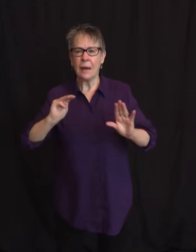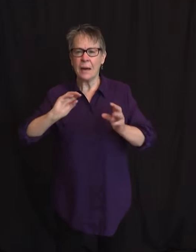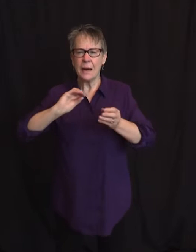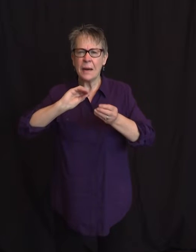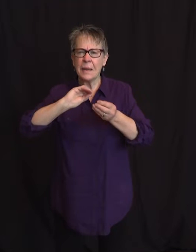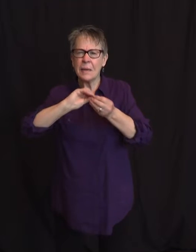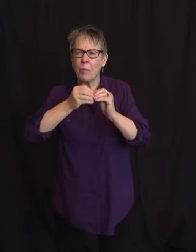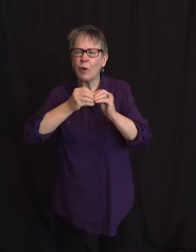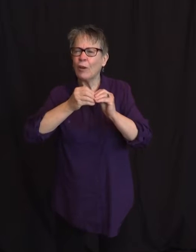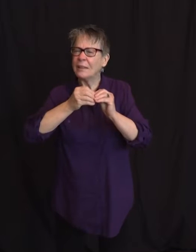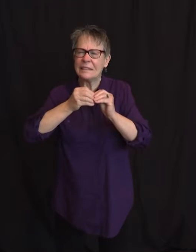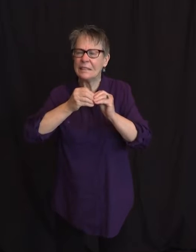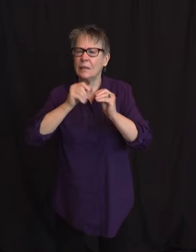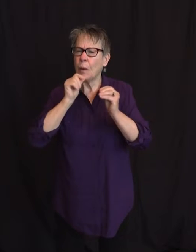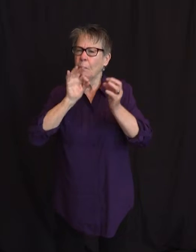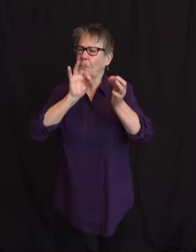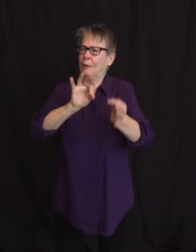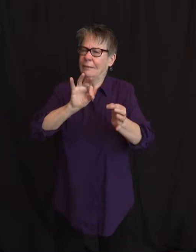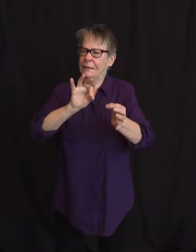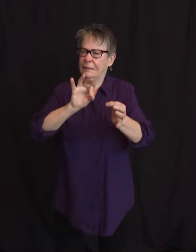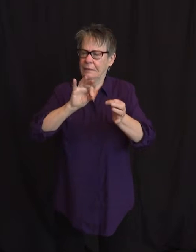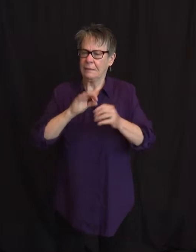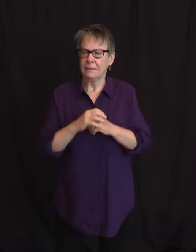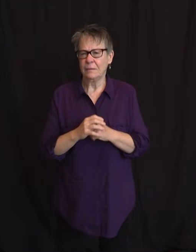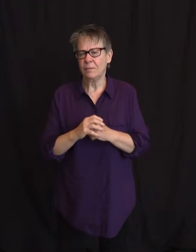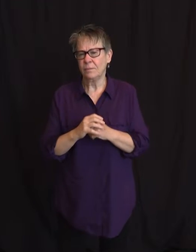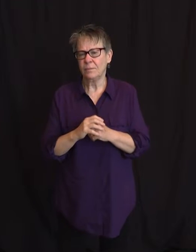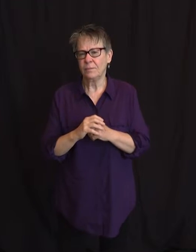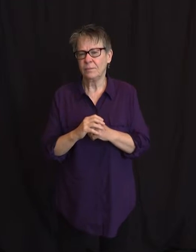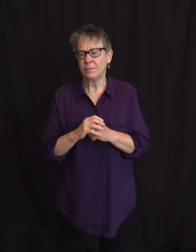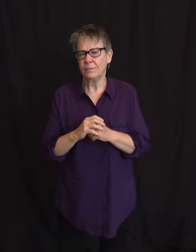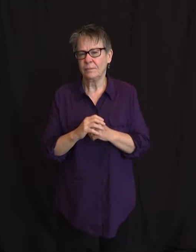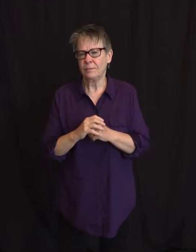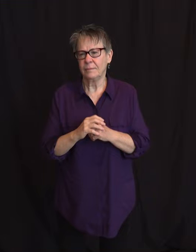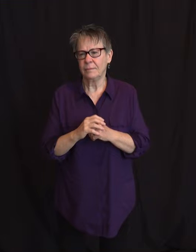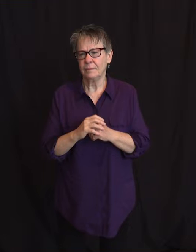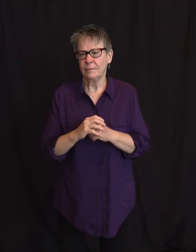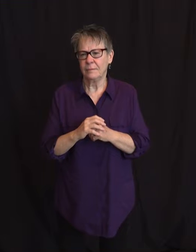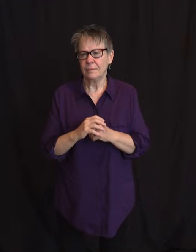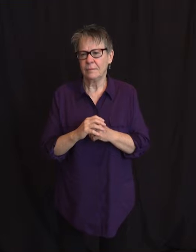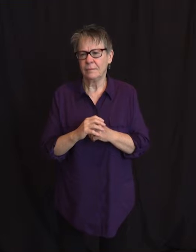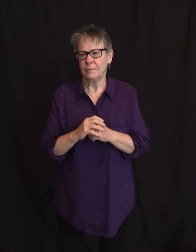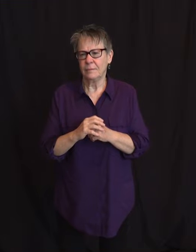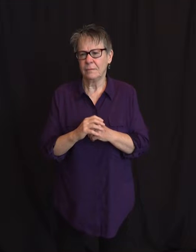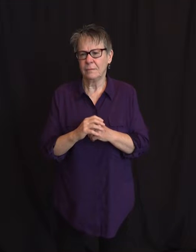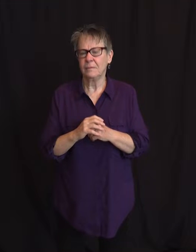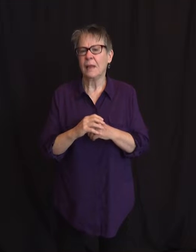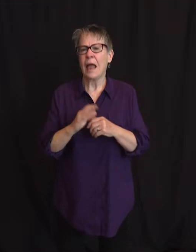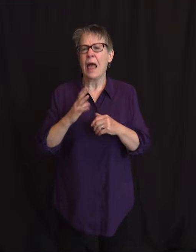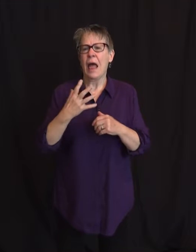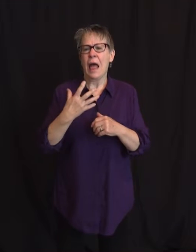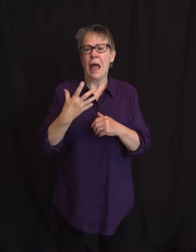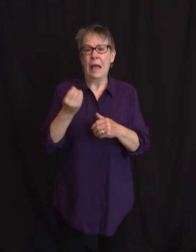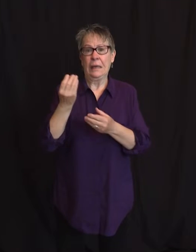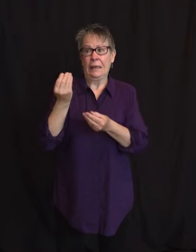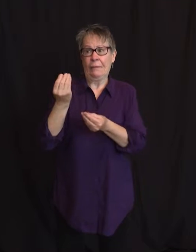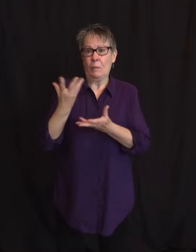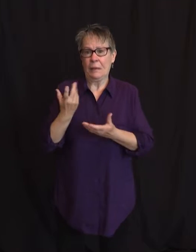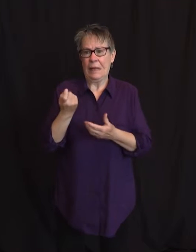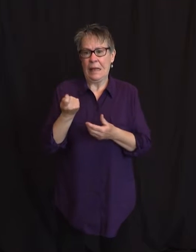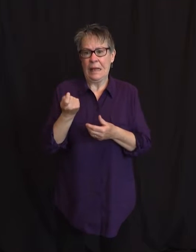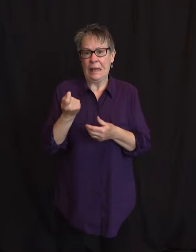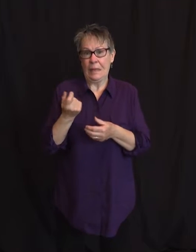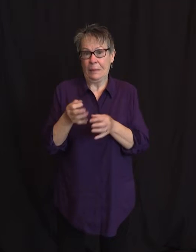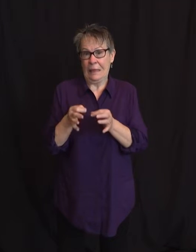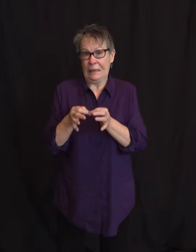unevenness, and if that weren't enough, we've got a little bit of a delay in getting these today because we're starting earlier. We